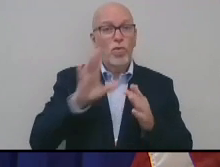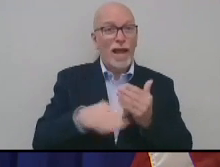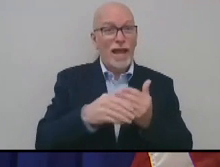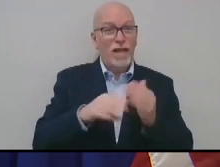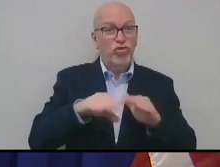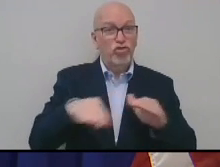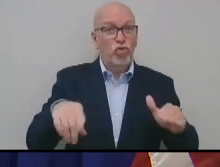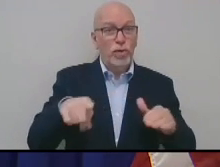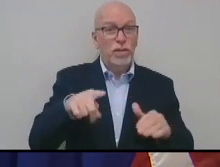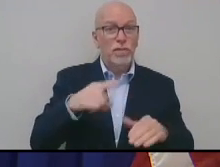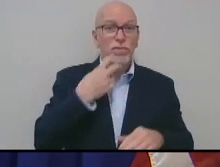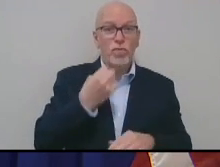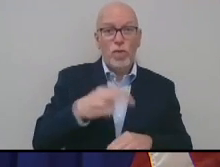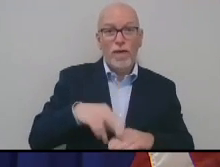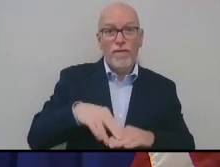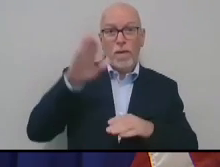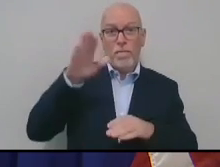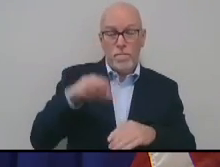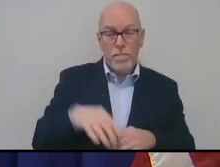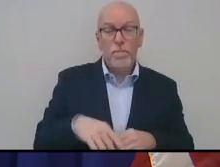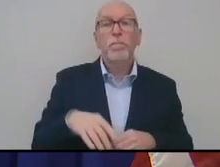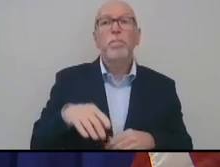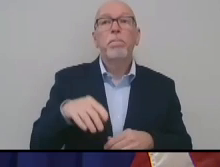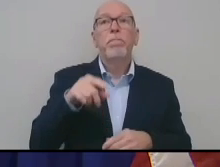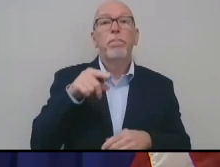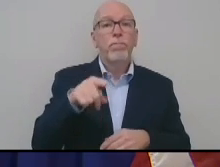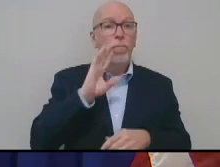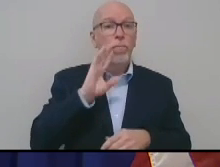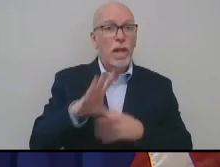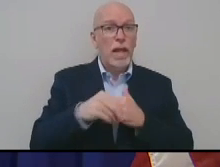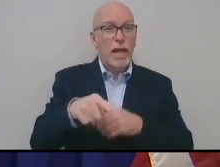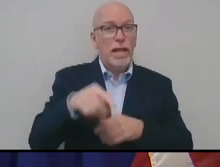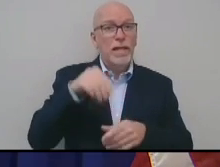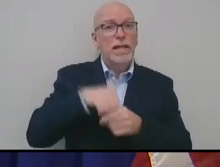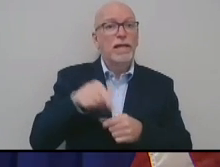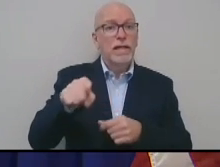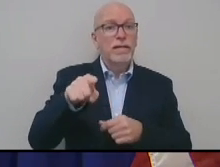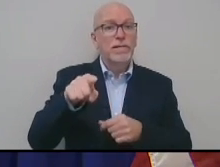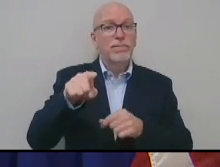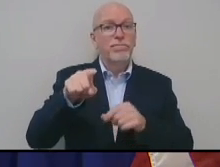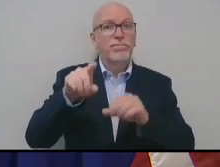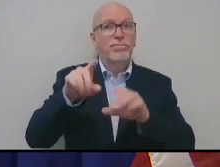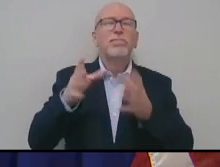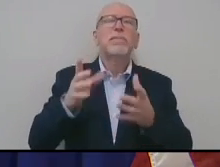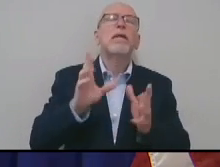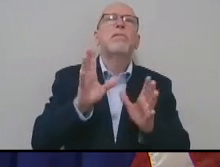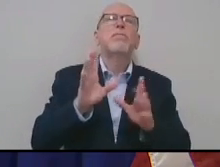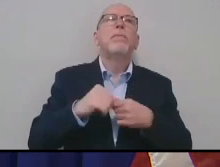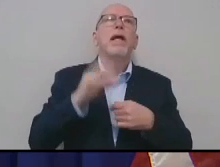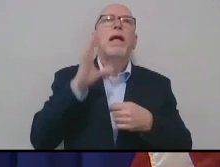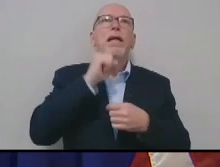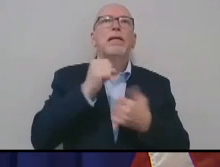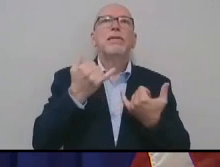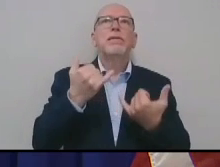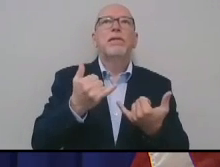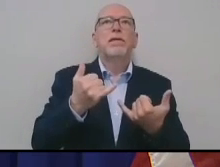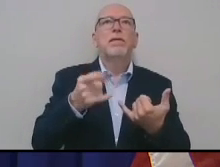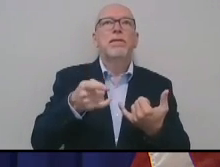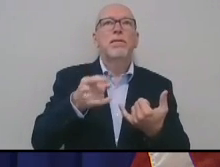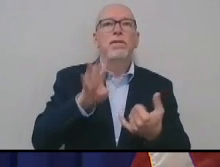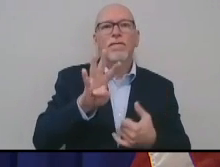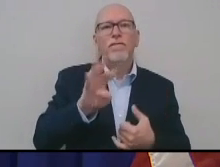to age 12, will you add them into the denominator? So I guess basically, right now it shows